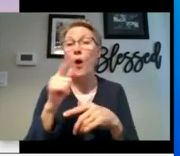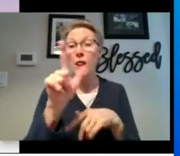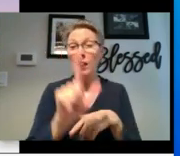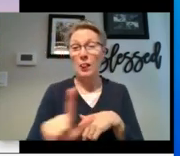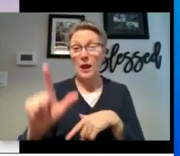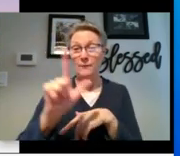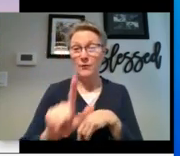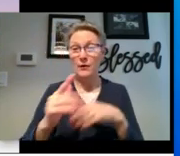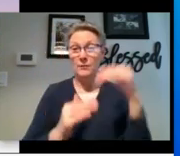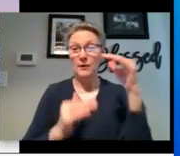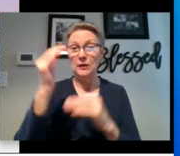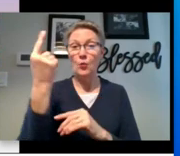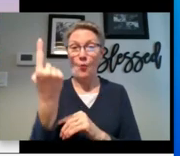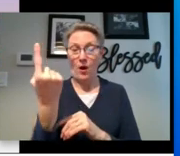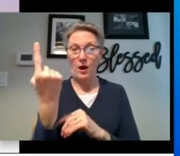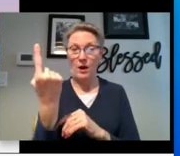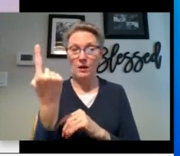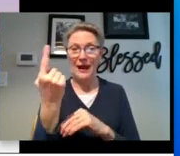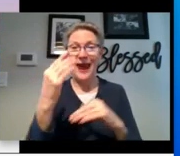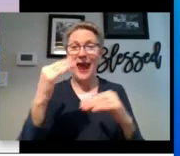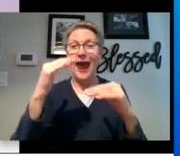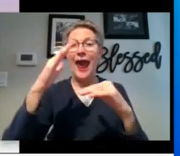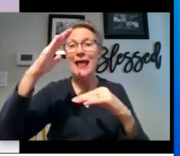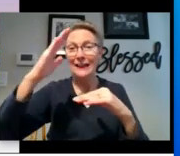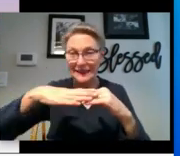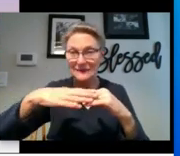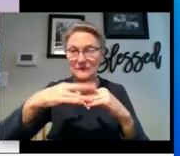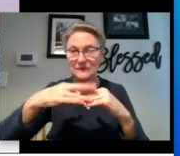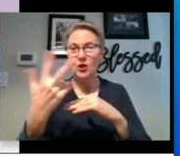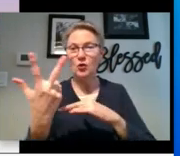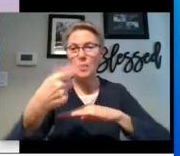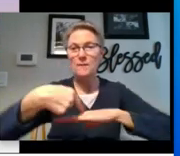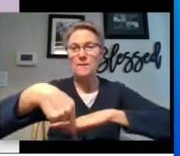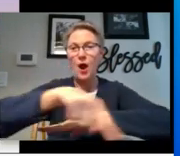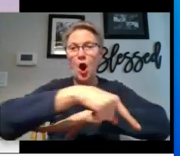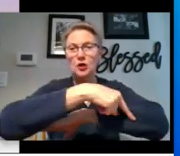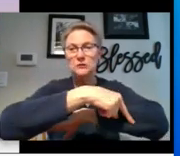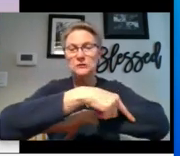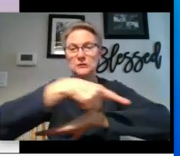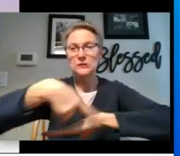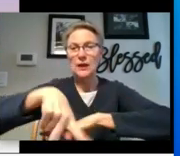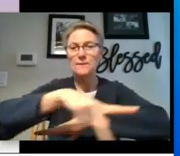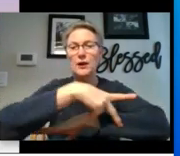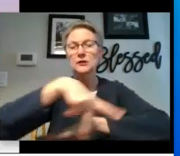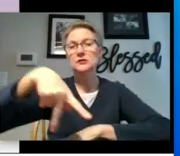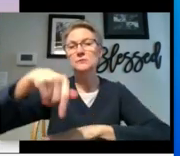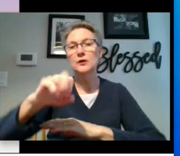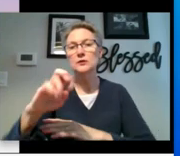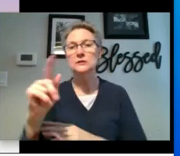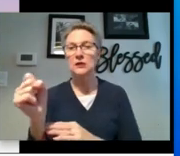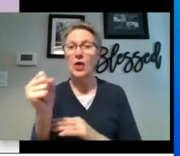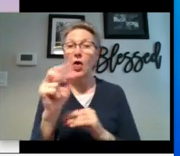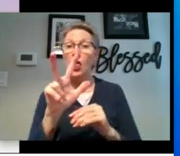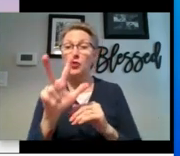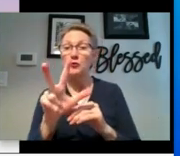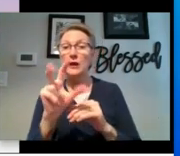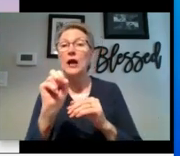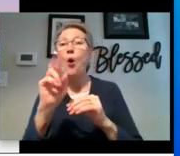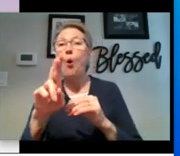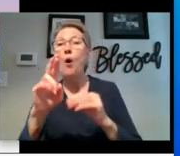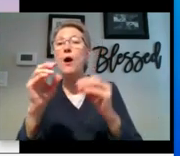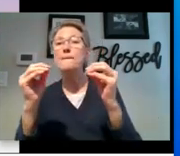no specifics there. At least 3 parks. So at least, right? So it's 3 or more. A shopping